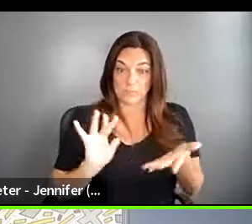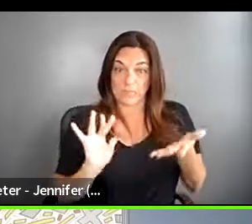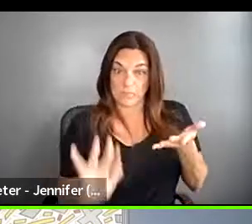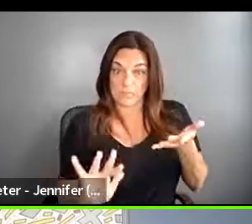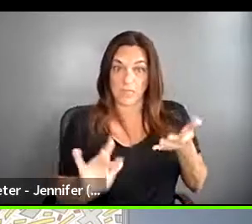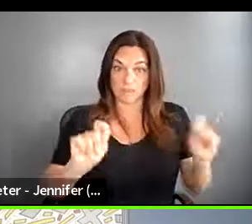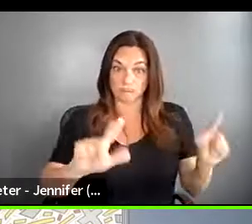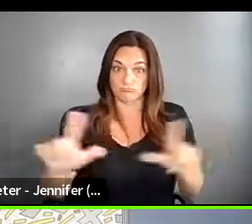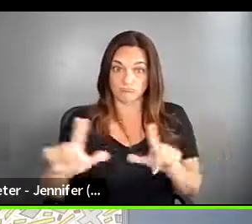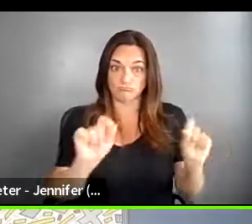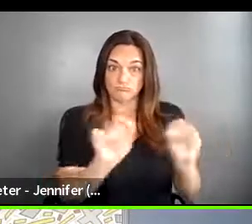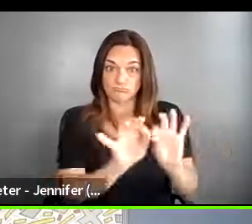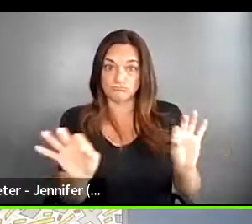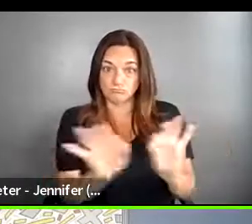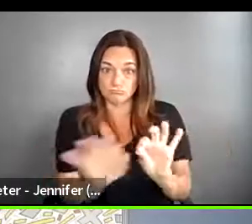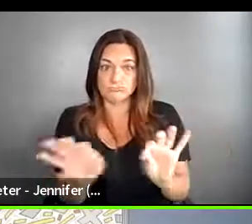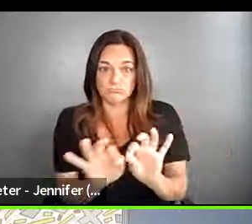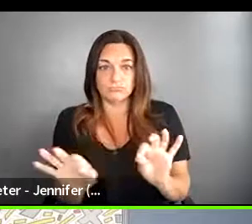captioning